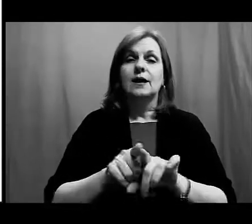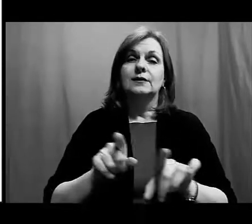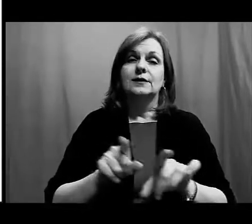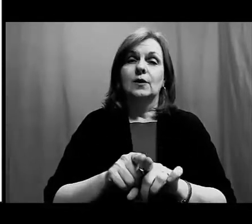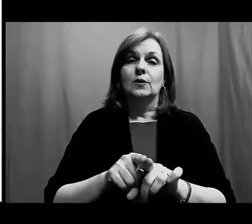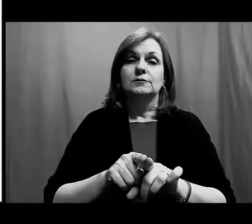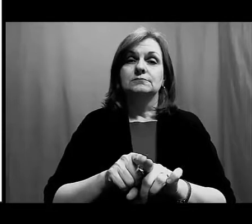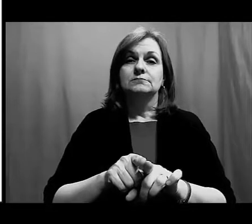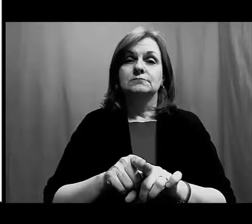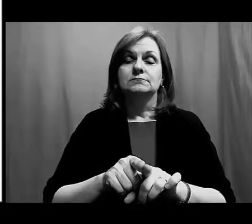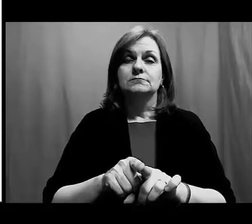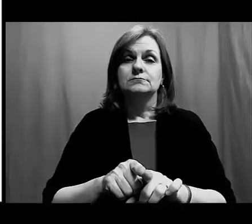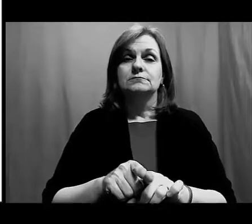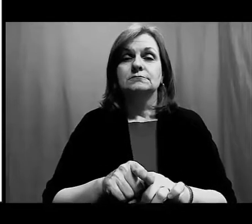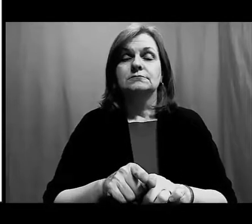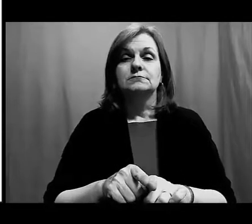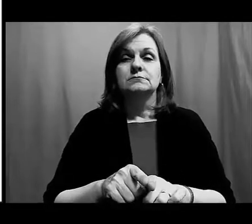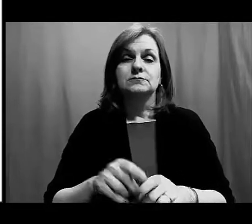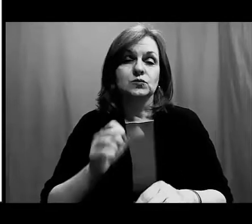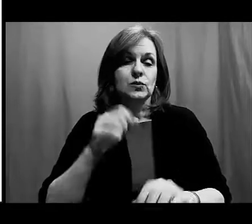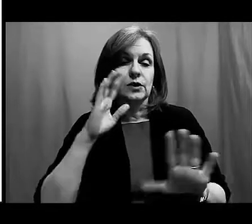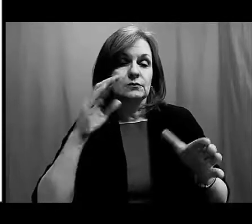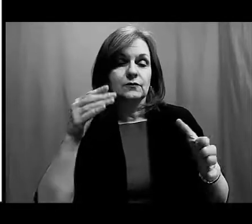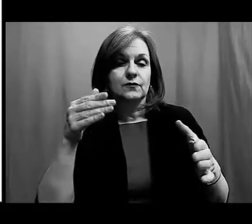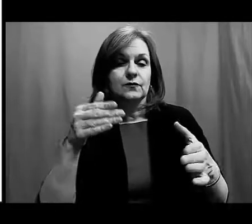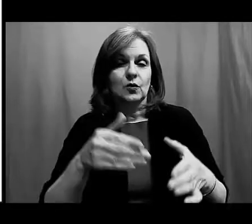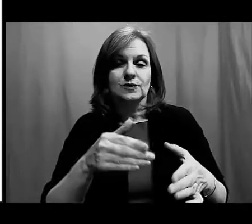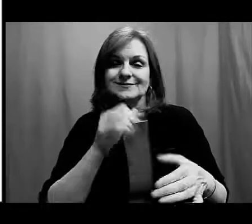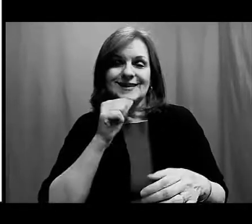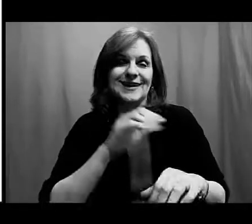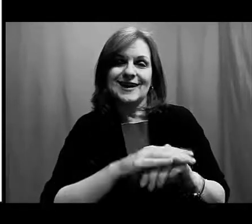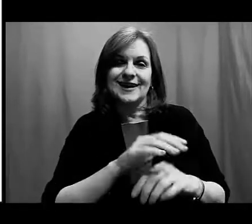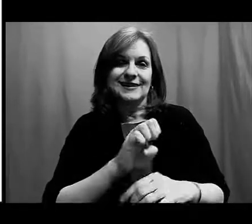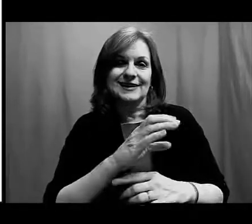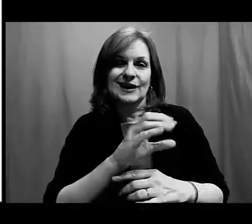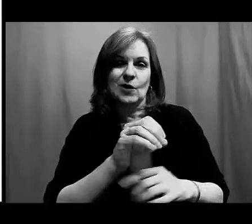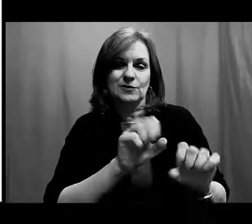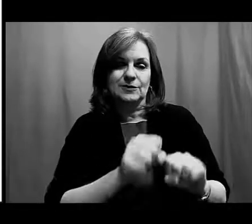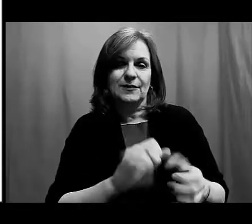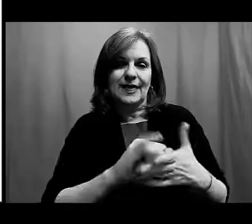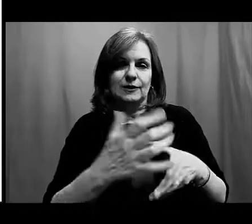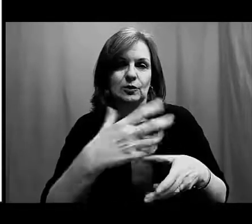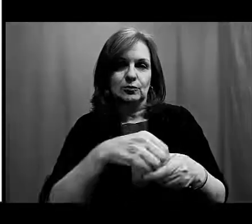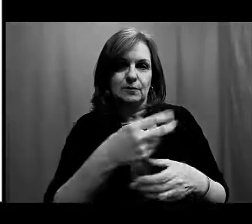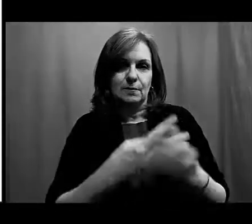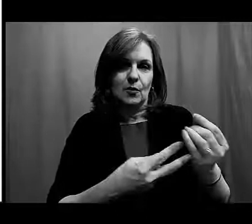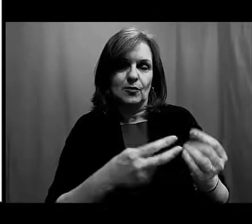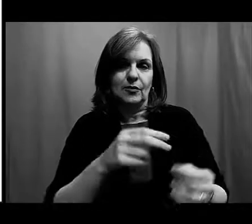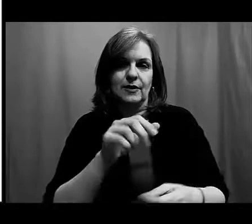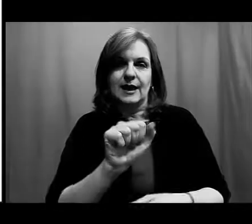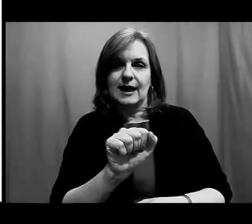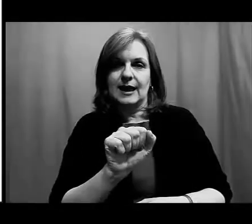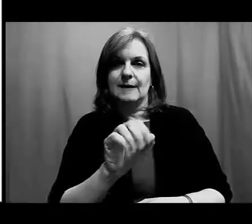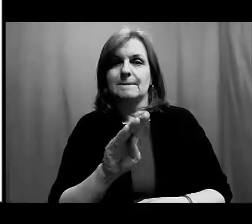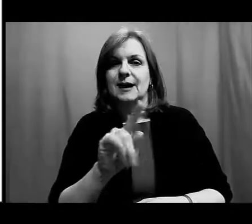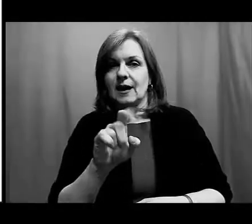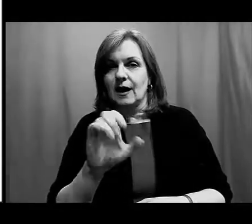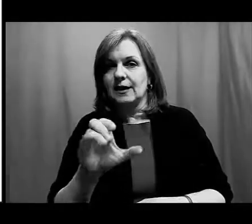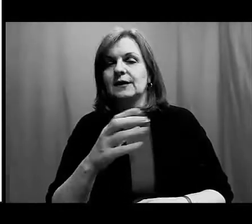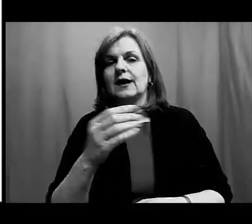right? But it can also focus not so much on the ecosystem, which would be abiotic and